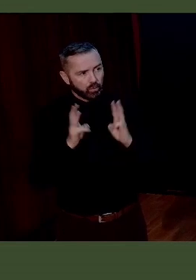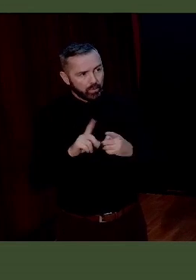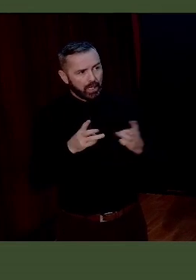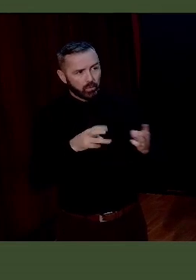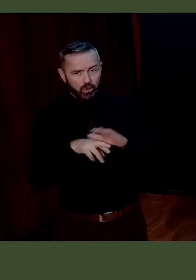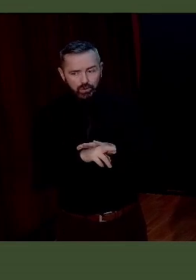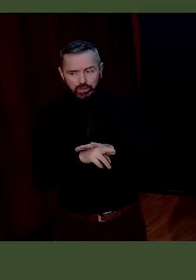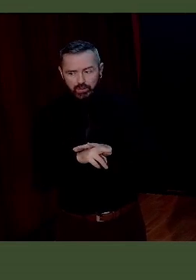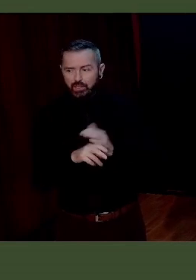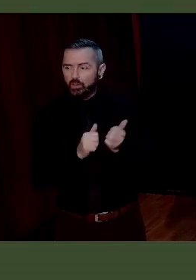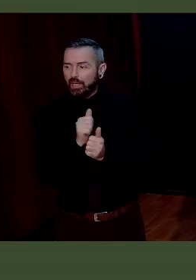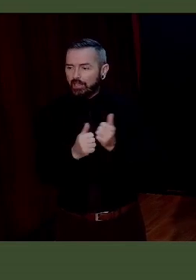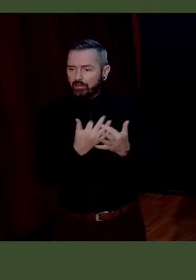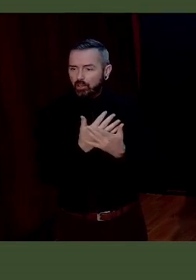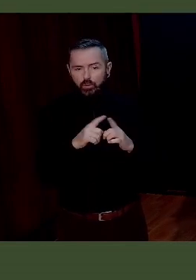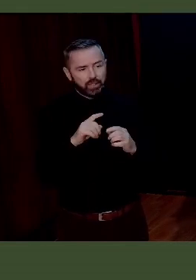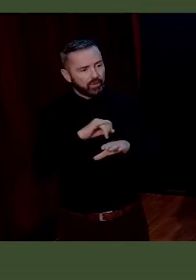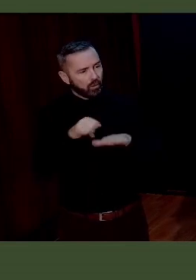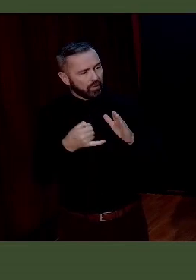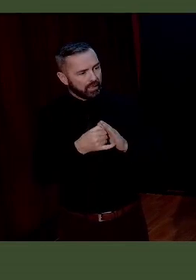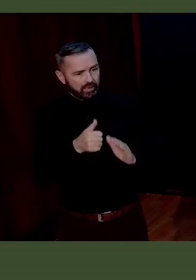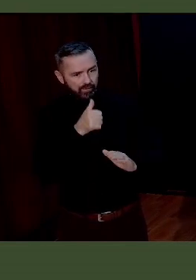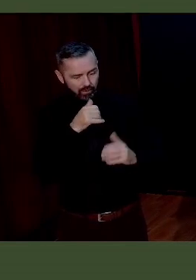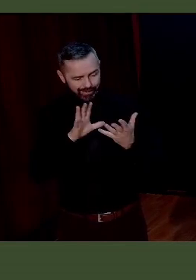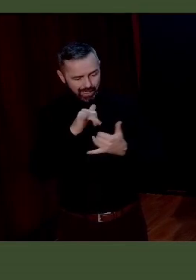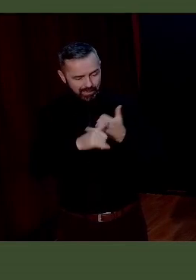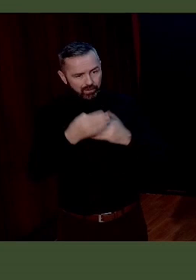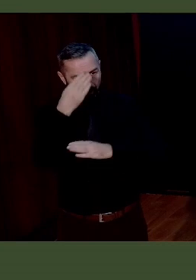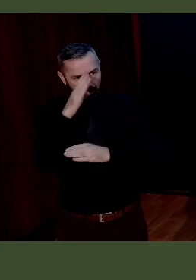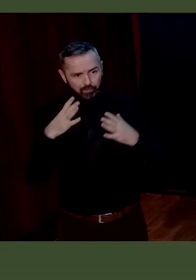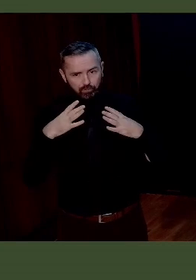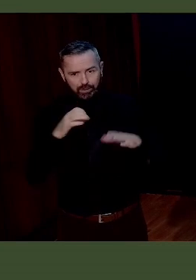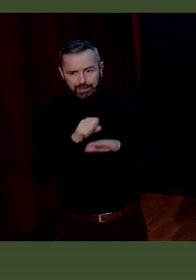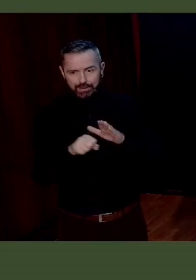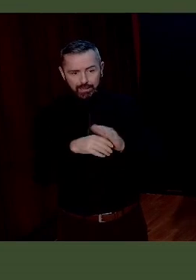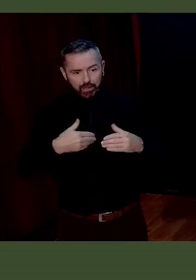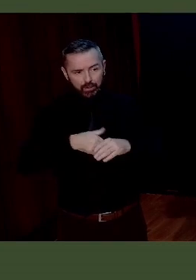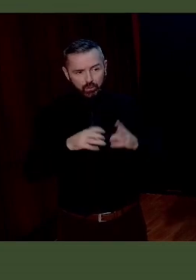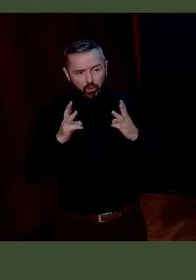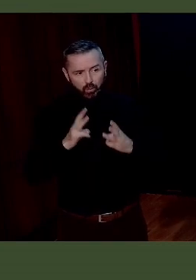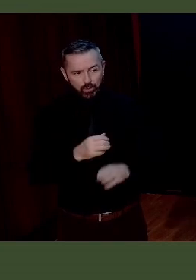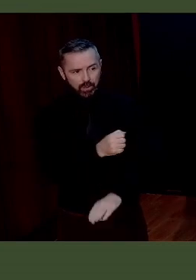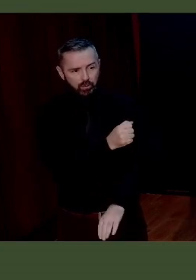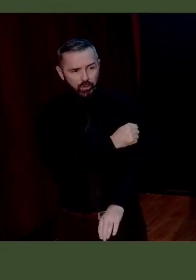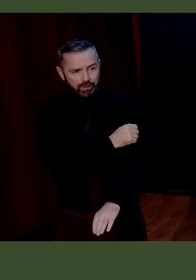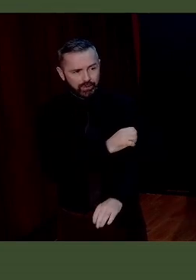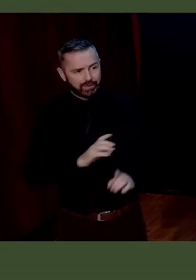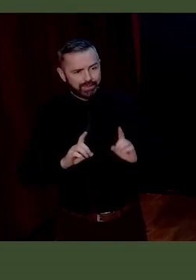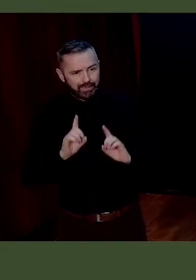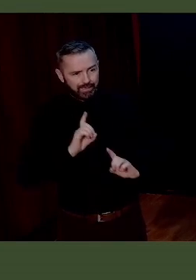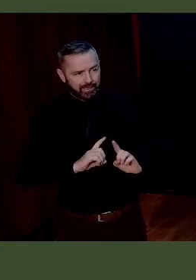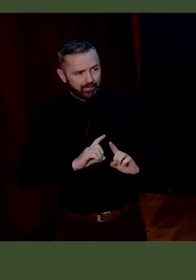of workers. She was active in several organisations in the first decades of the Irish Free State, including the Women's Prisoners Defence